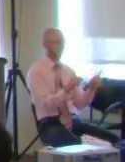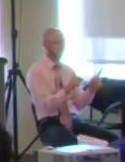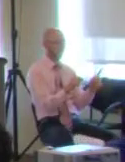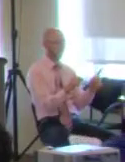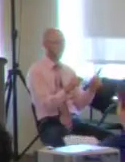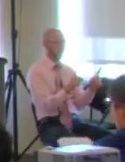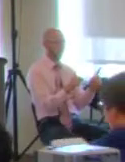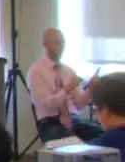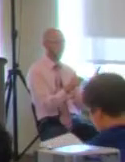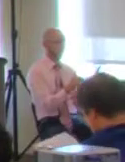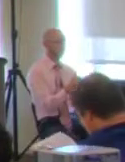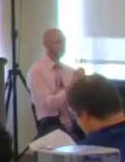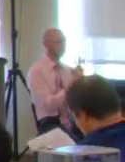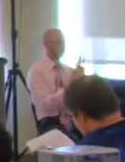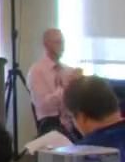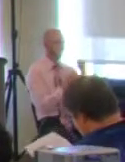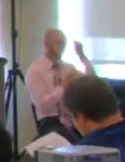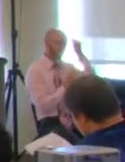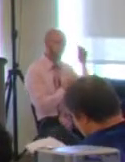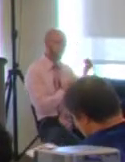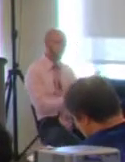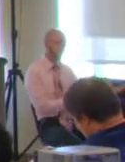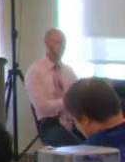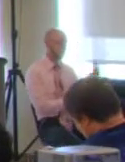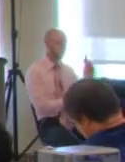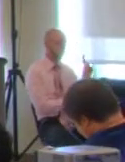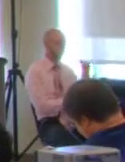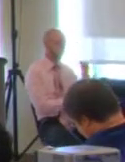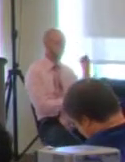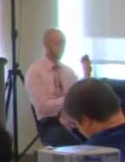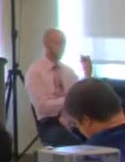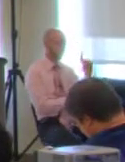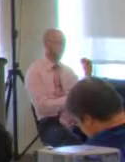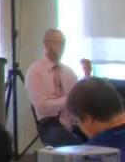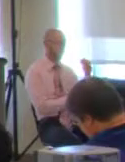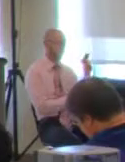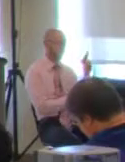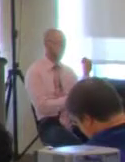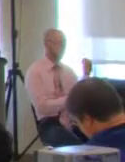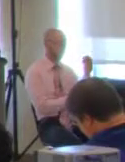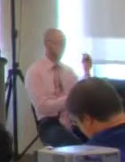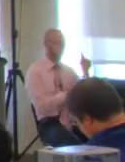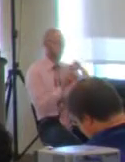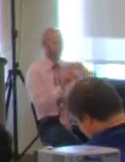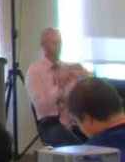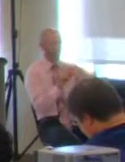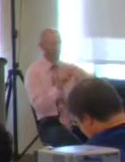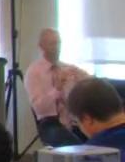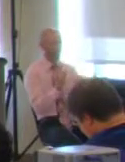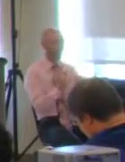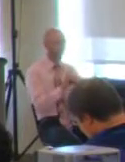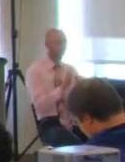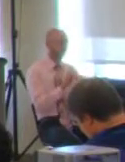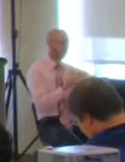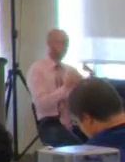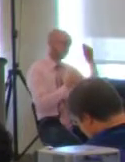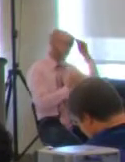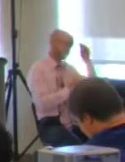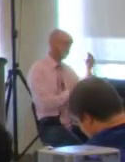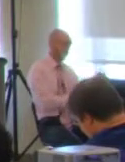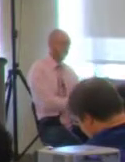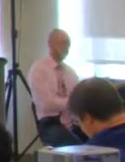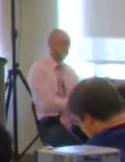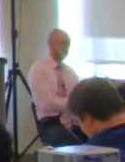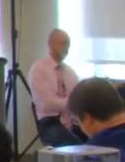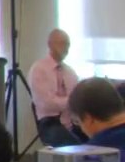of disclosure written by consumers, and looking at the pros and cons of disclosure and kind of a decision tree of how to do